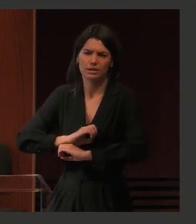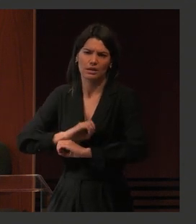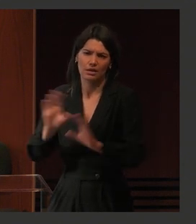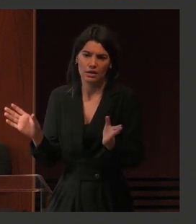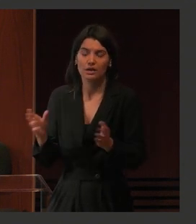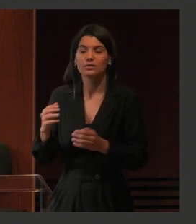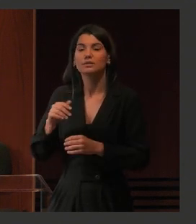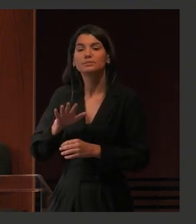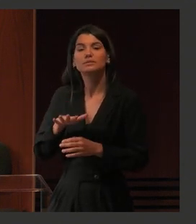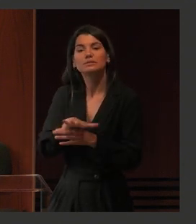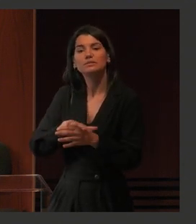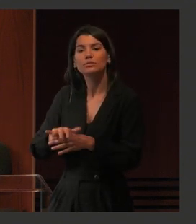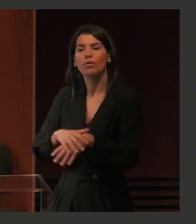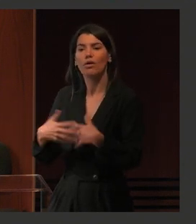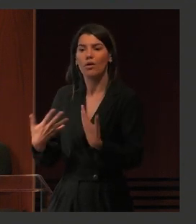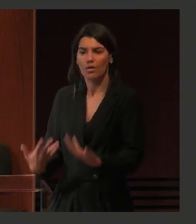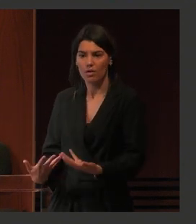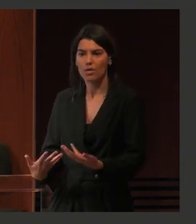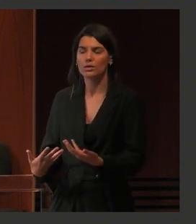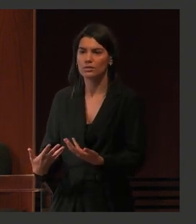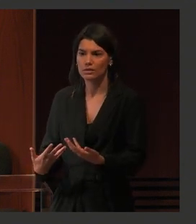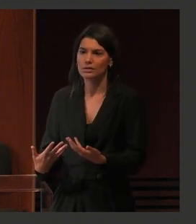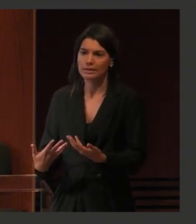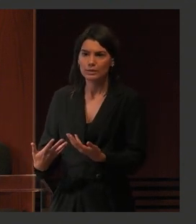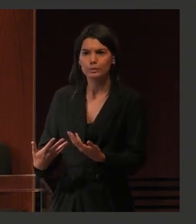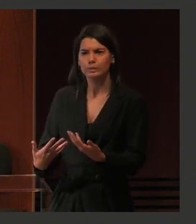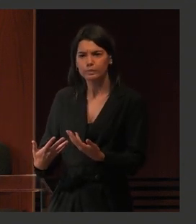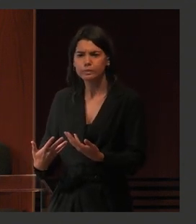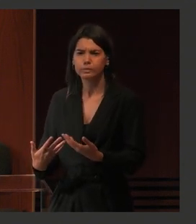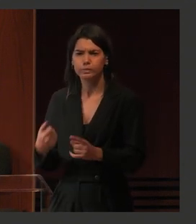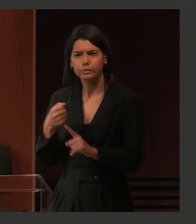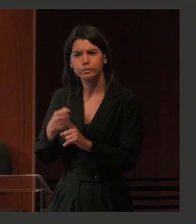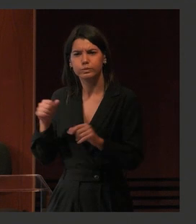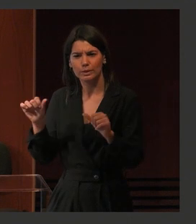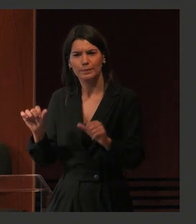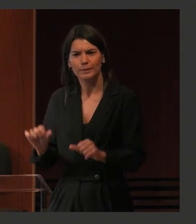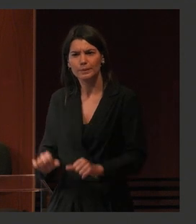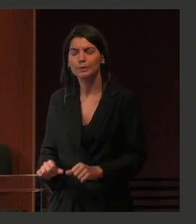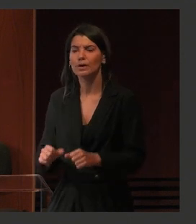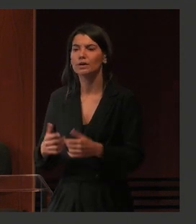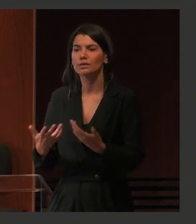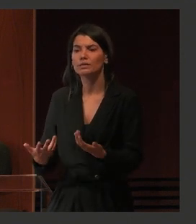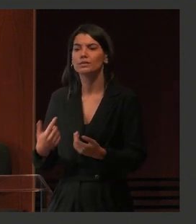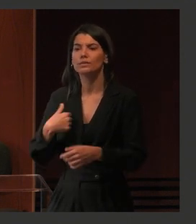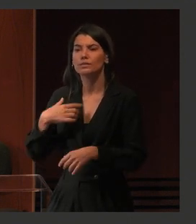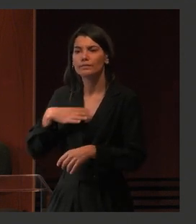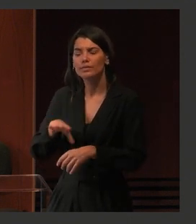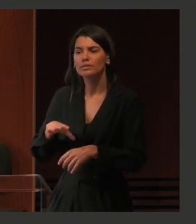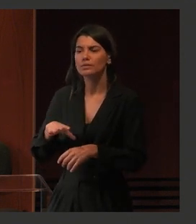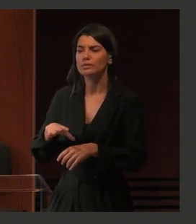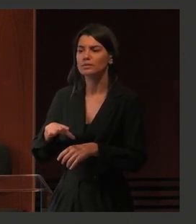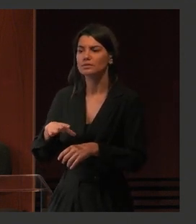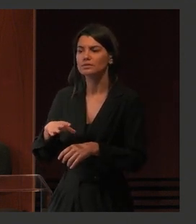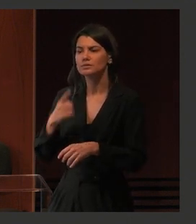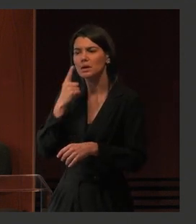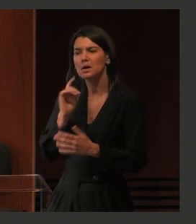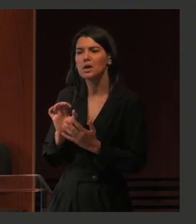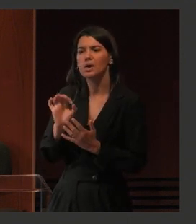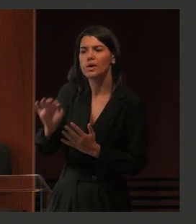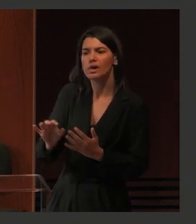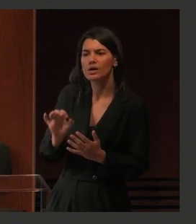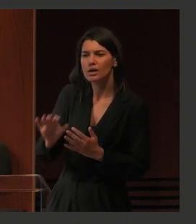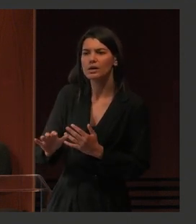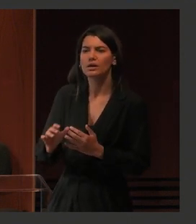are enhancing. And I would like to give you some clues and some keywords that are